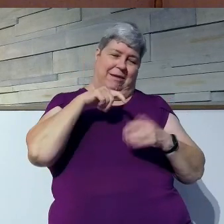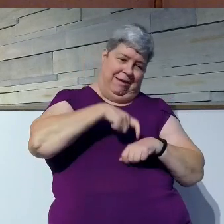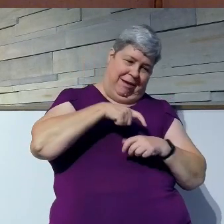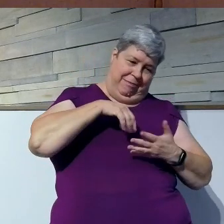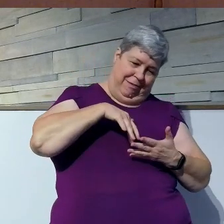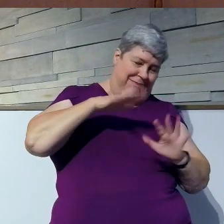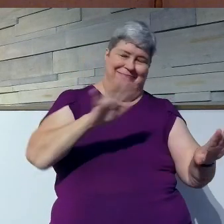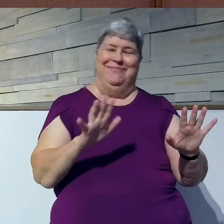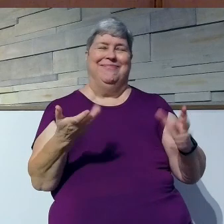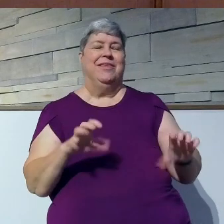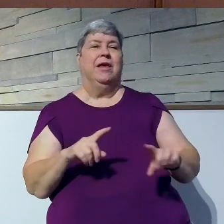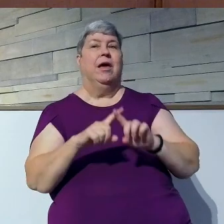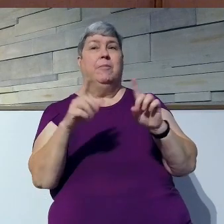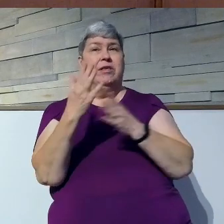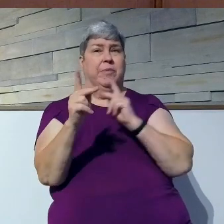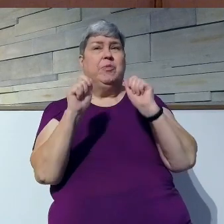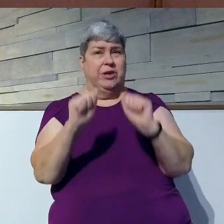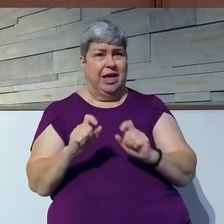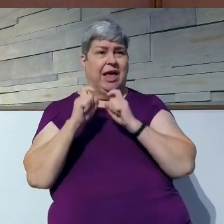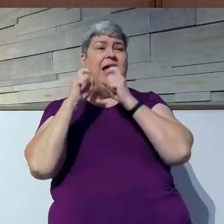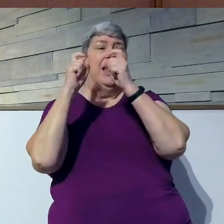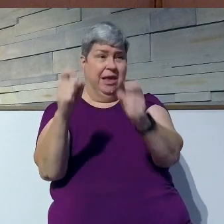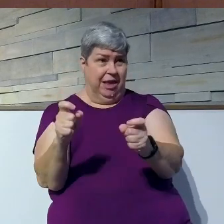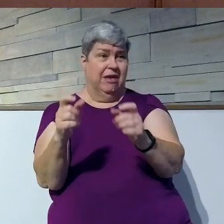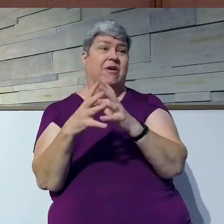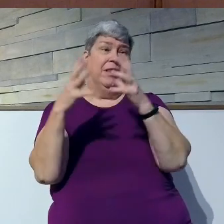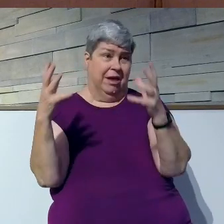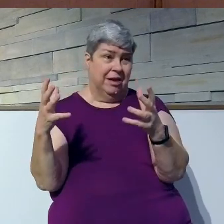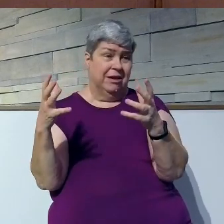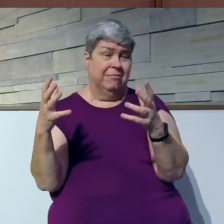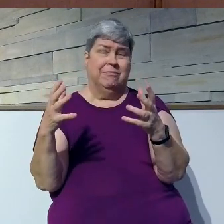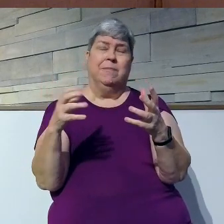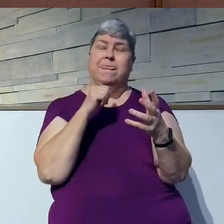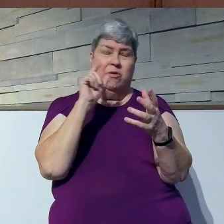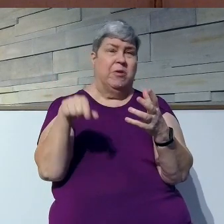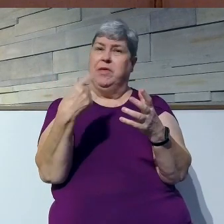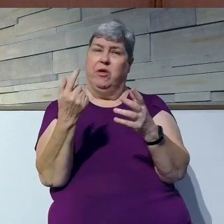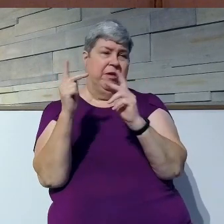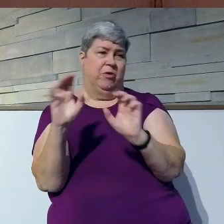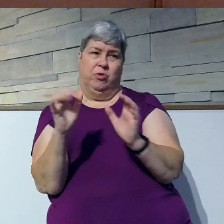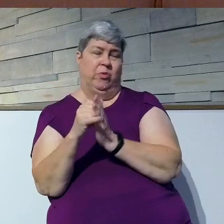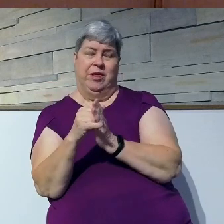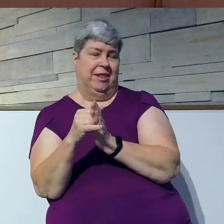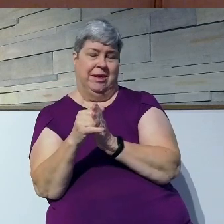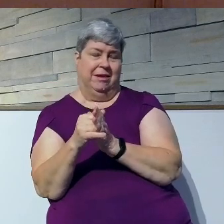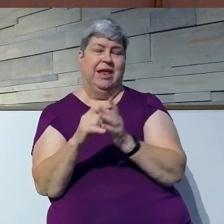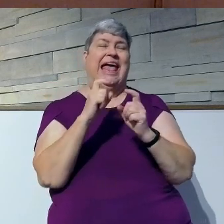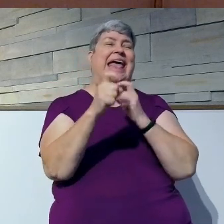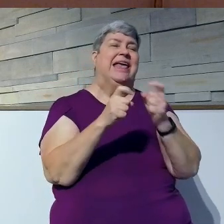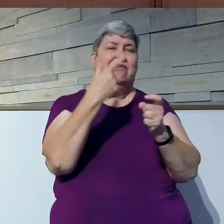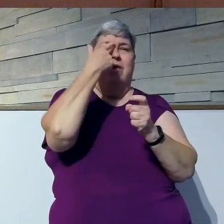it. But some can give considerable. You won't be alone in doing that.